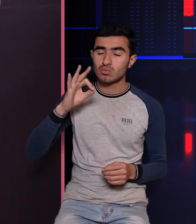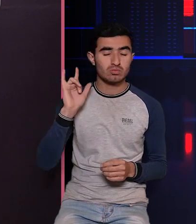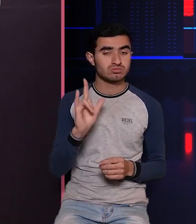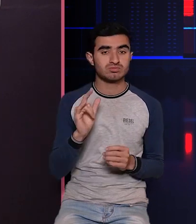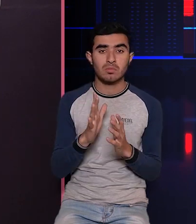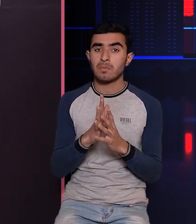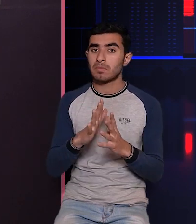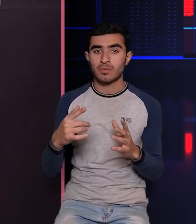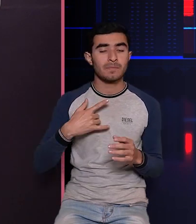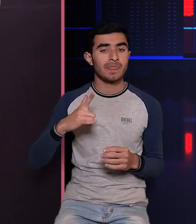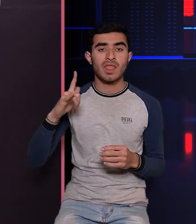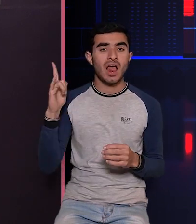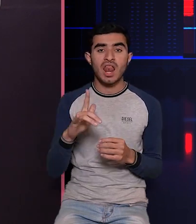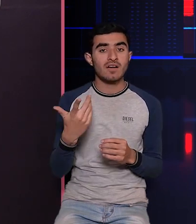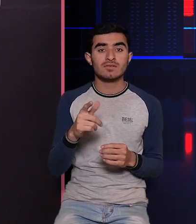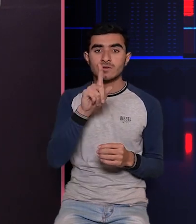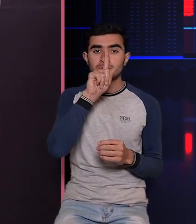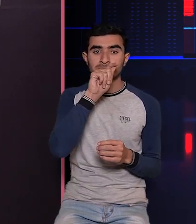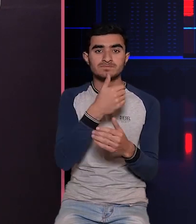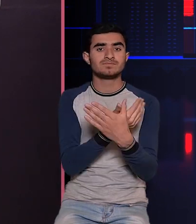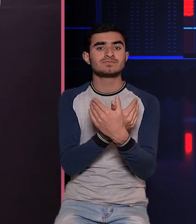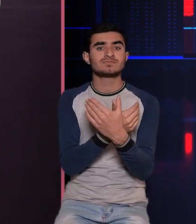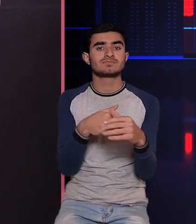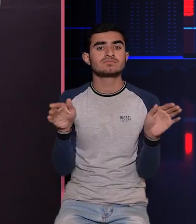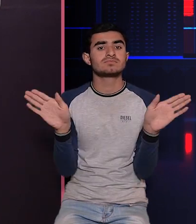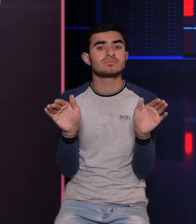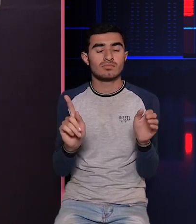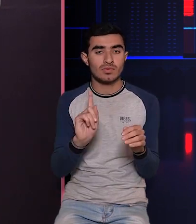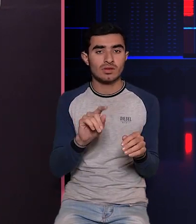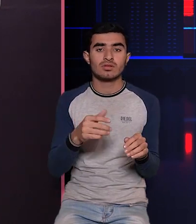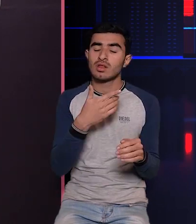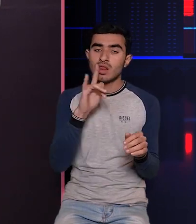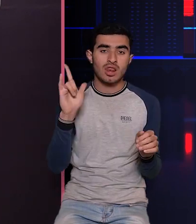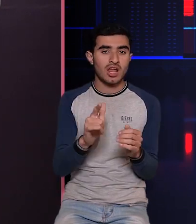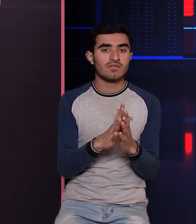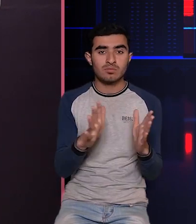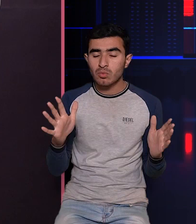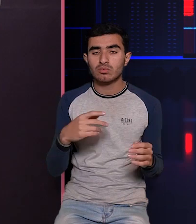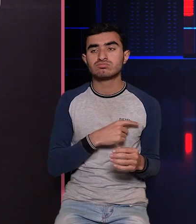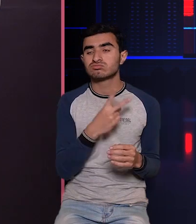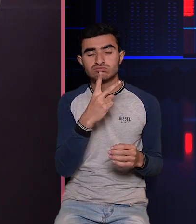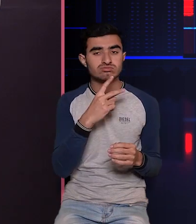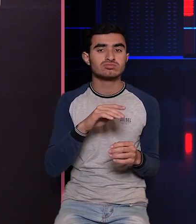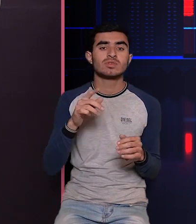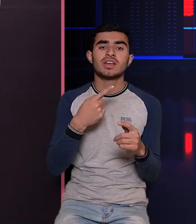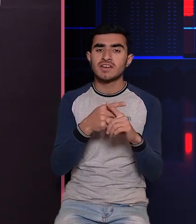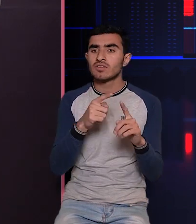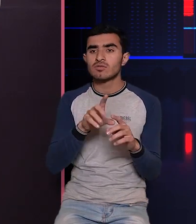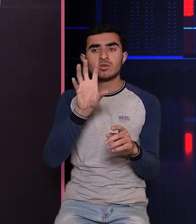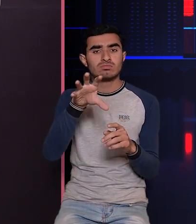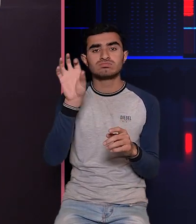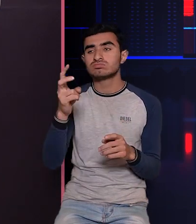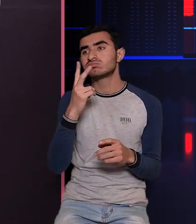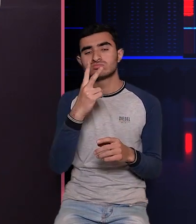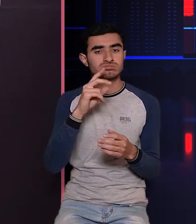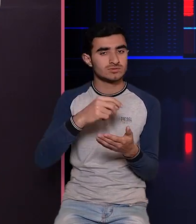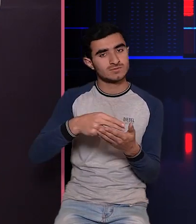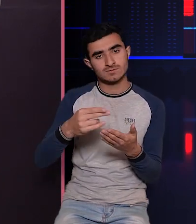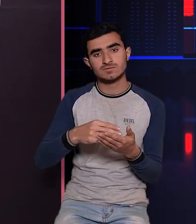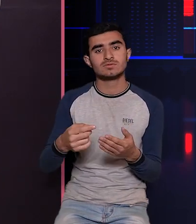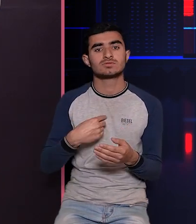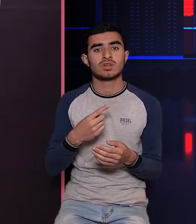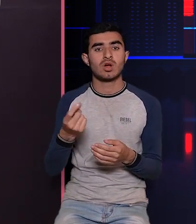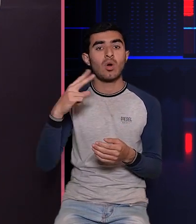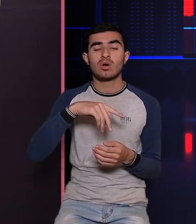pigeons, and I follow pigeon racing. And she said that in UAE it's quite a big phenomenon, and she wanted to actually come